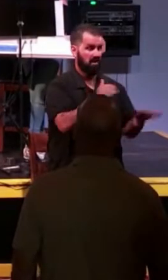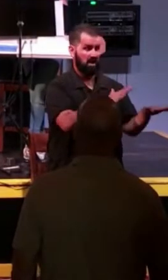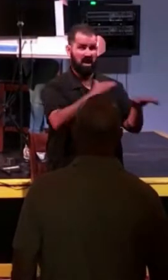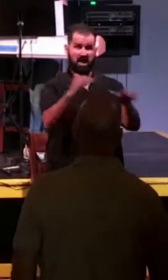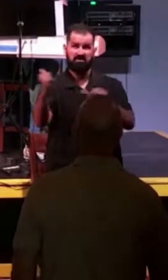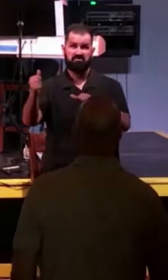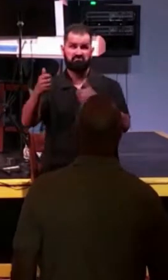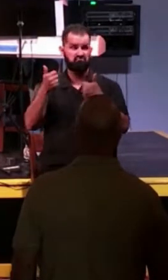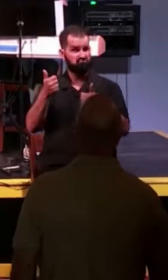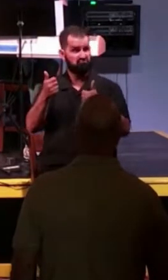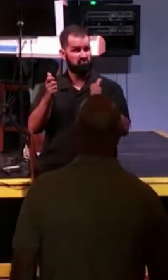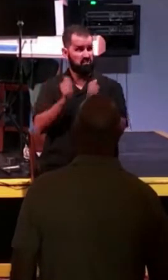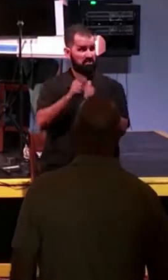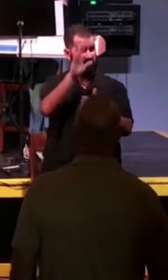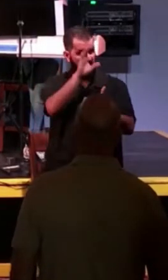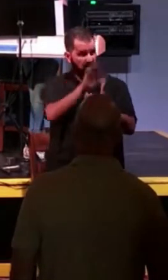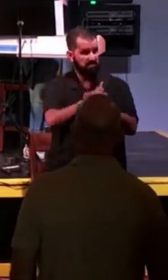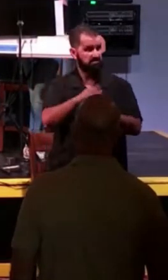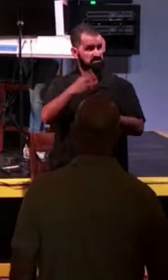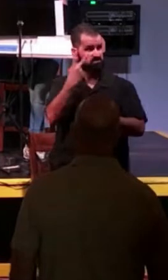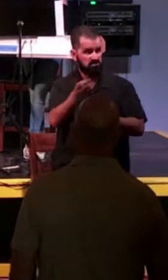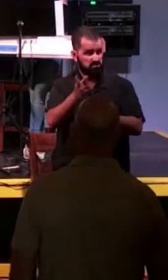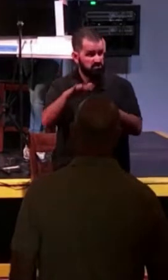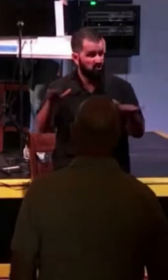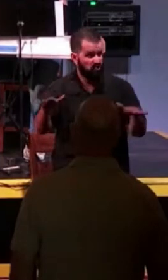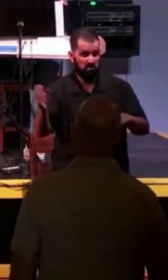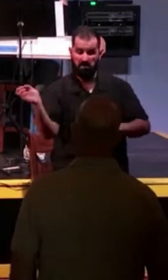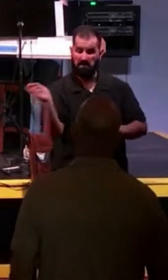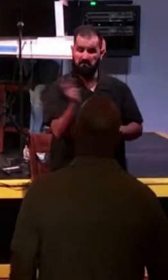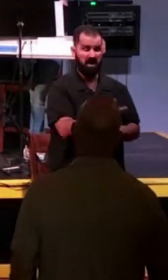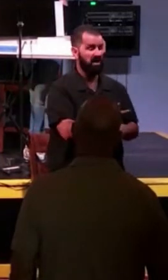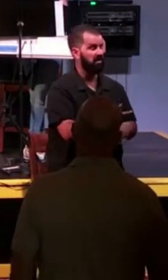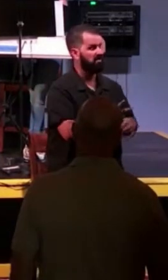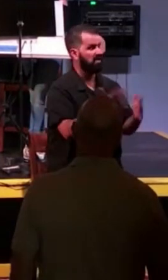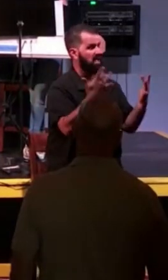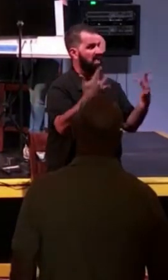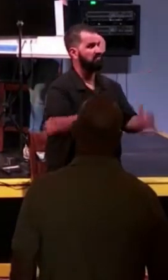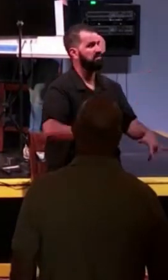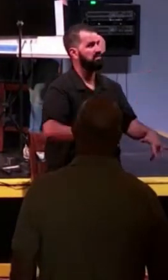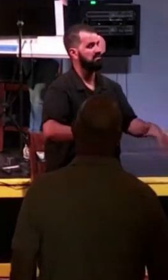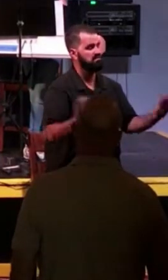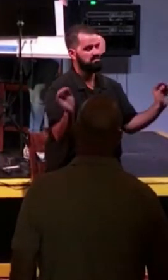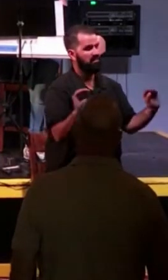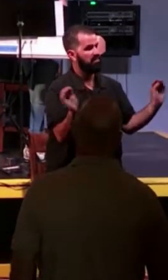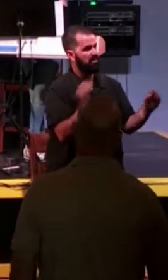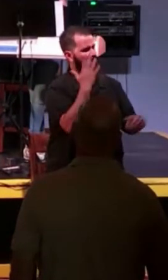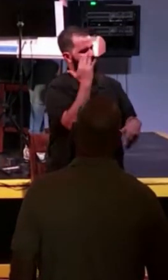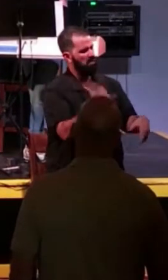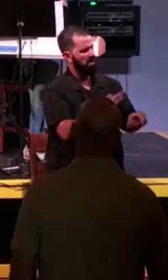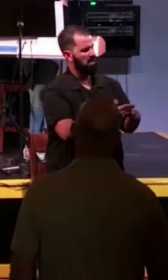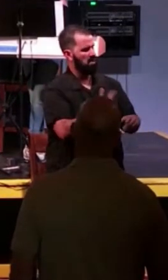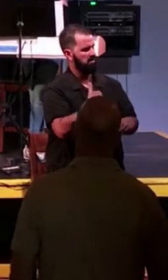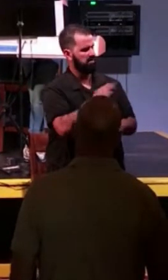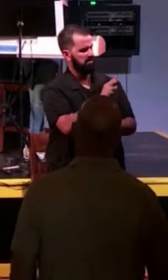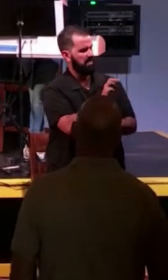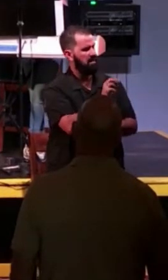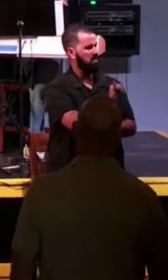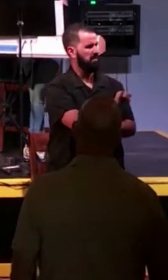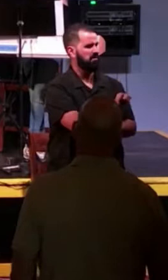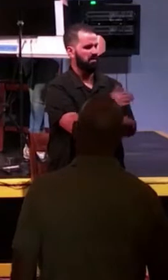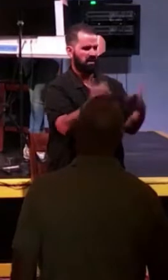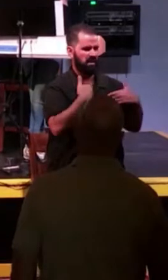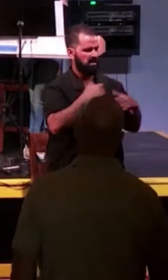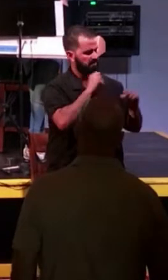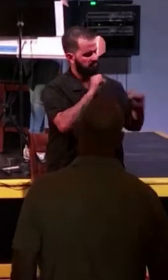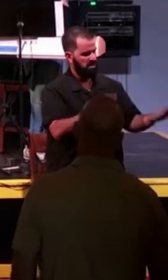full. The Lord has brought me back empty. Why call me Naomi?